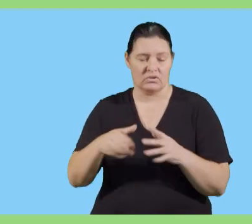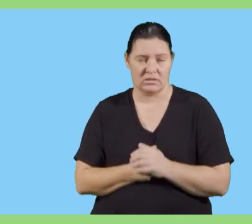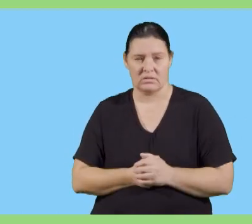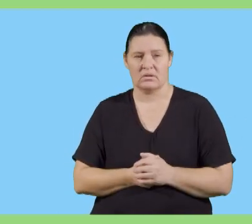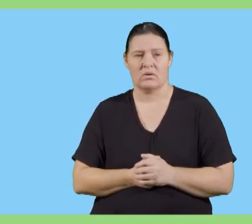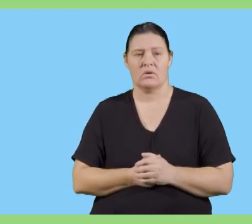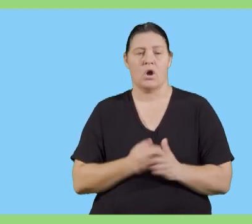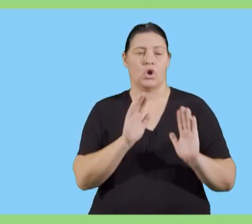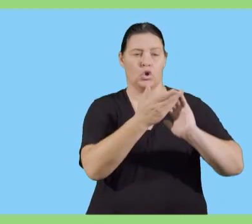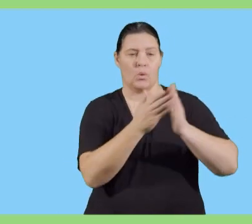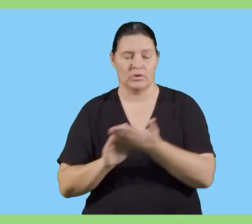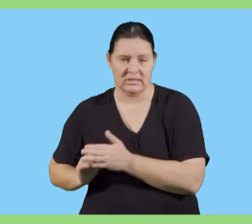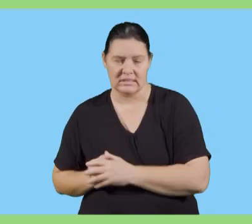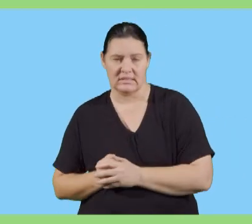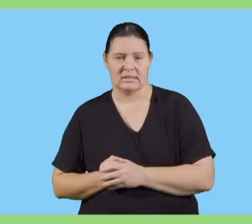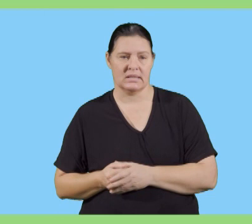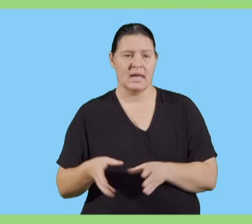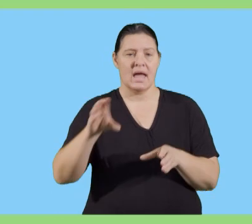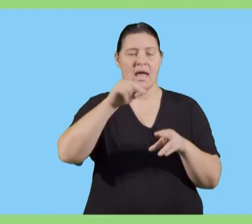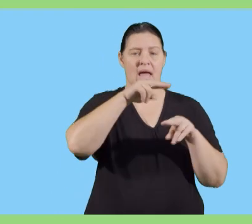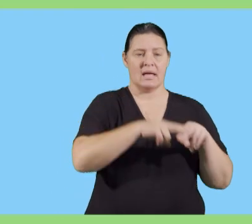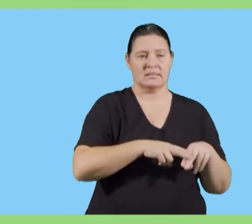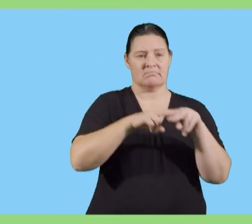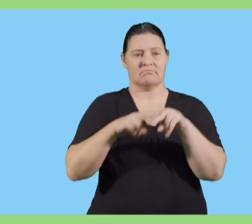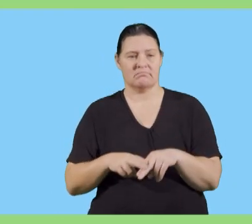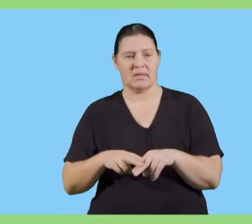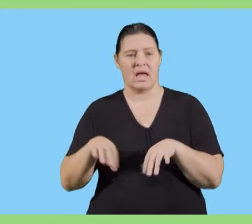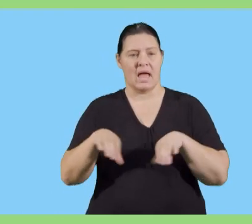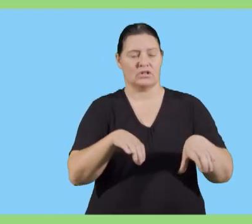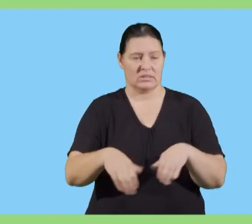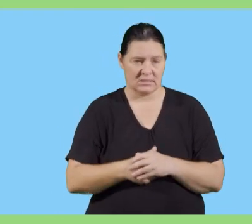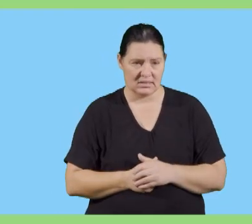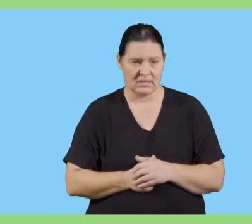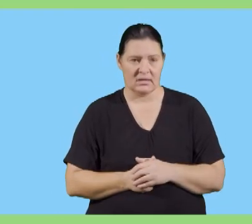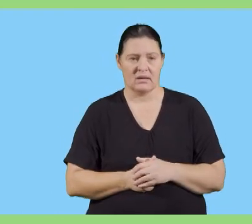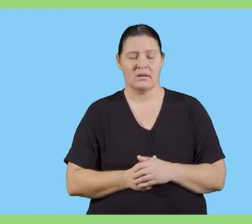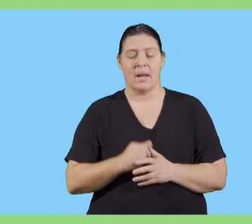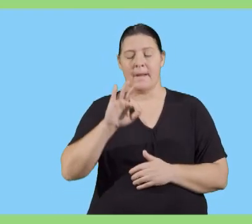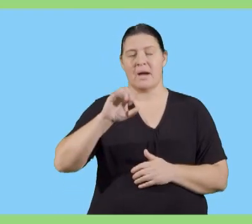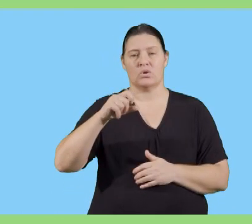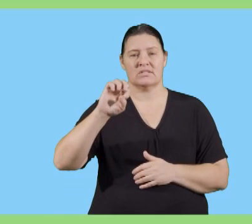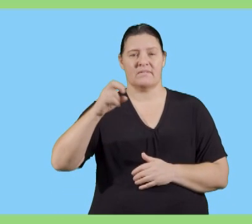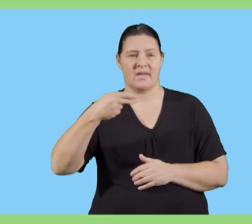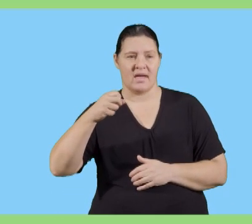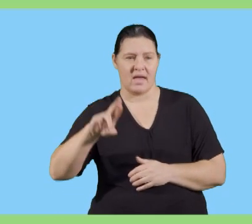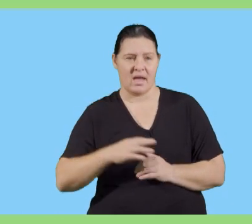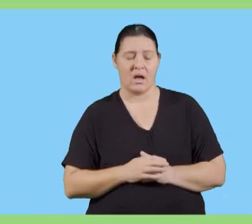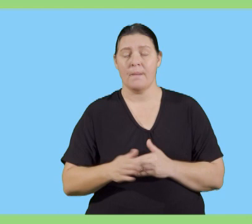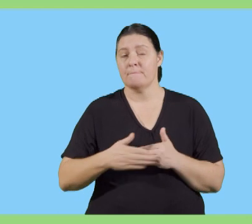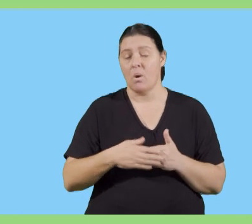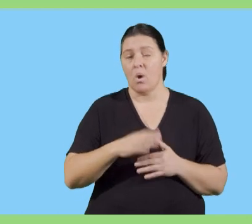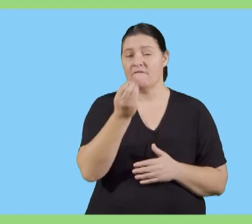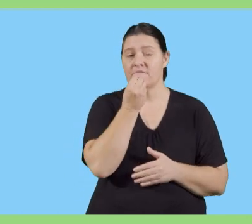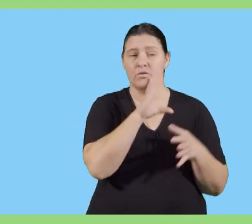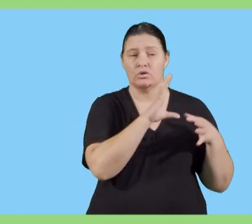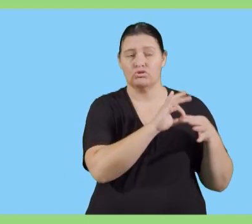about population, community, we spoke about interaction, we spoke about biosphere, we further